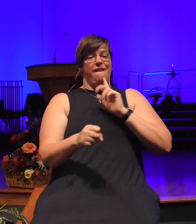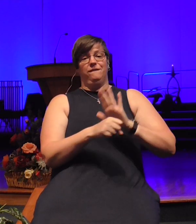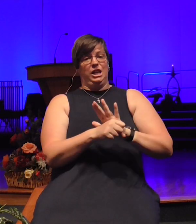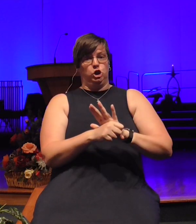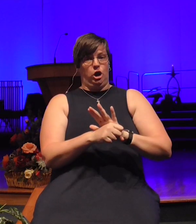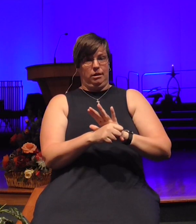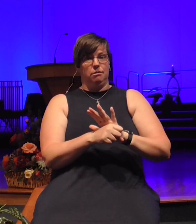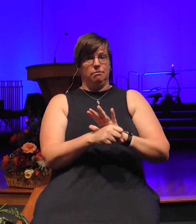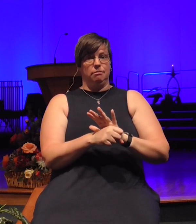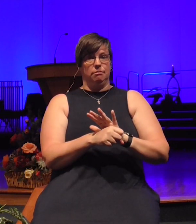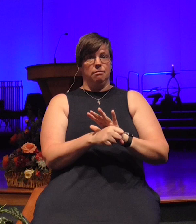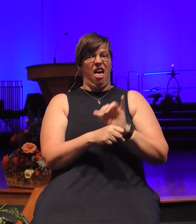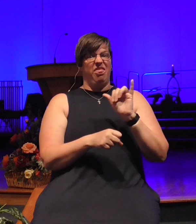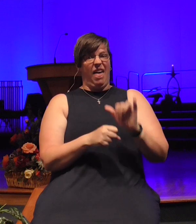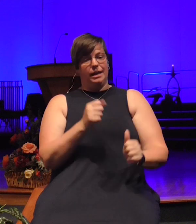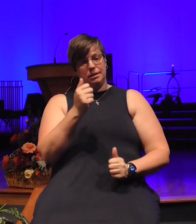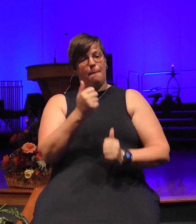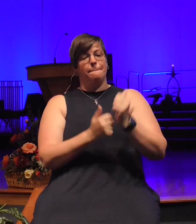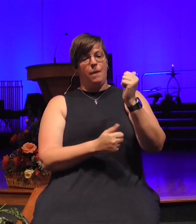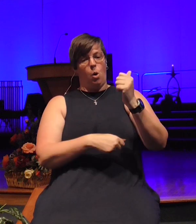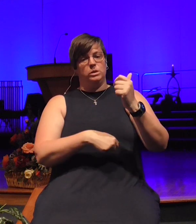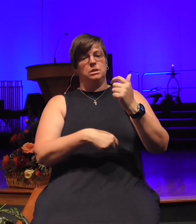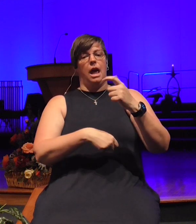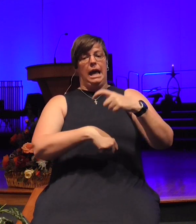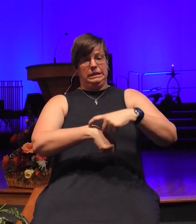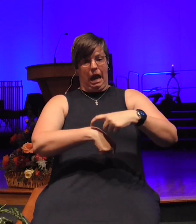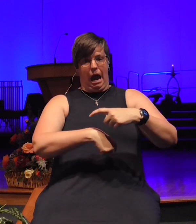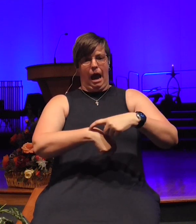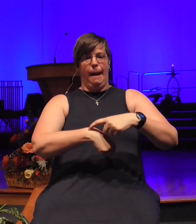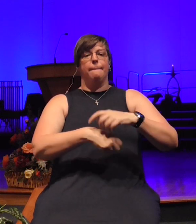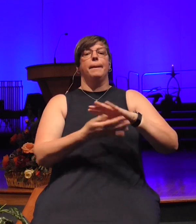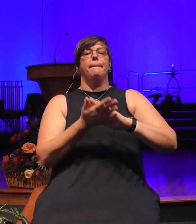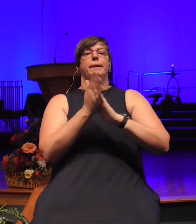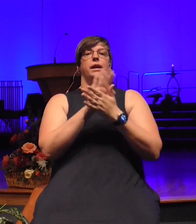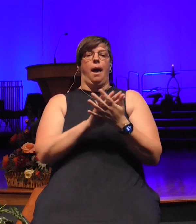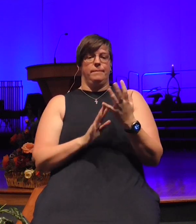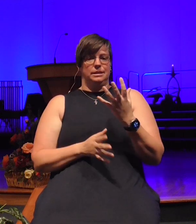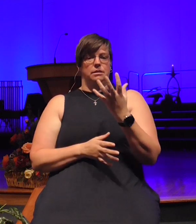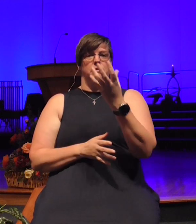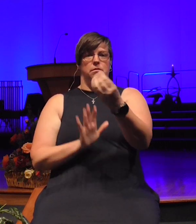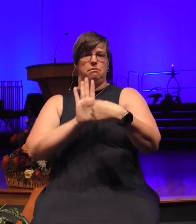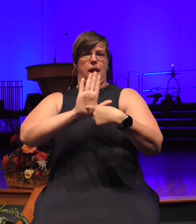universal sense, for the inmost in due time becomes the outmost.